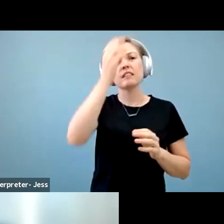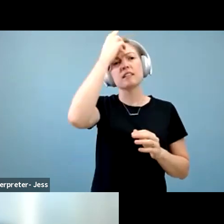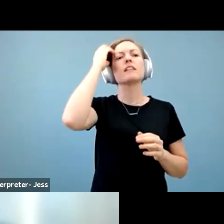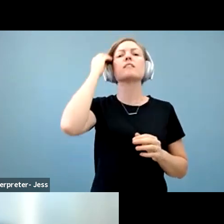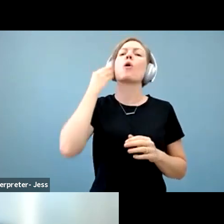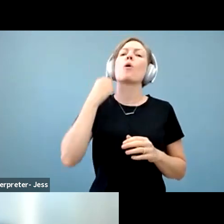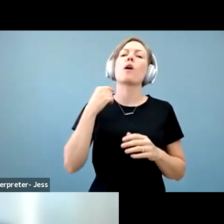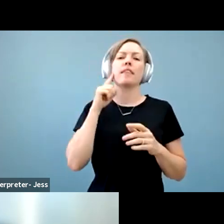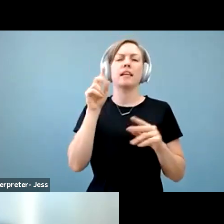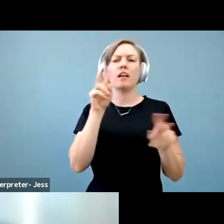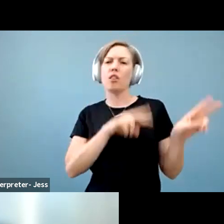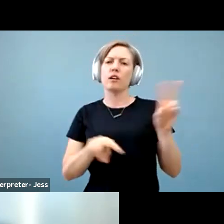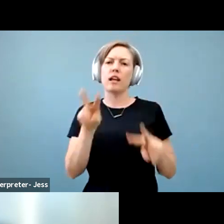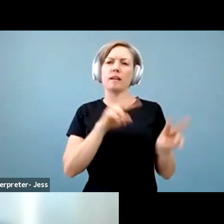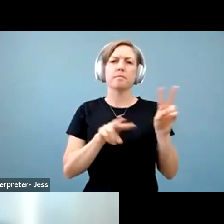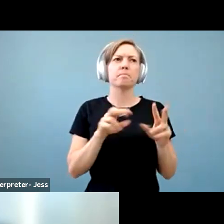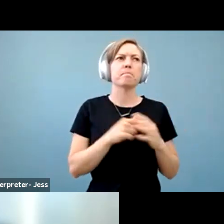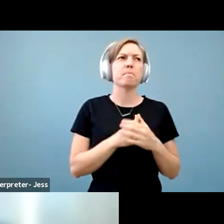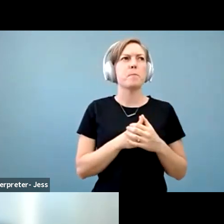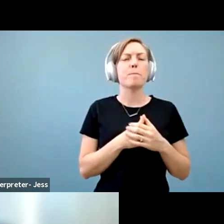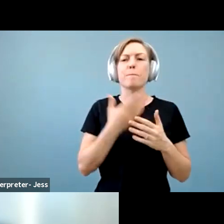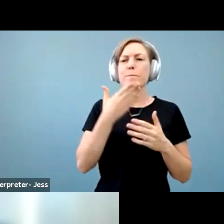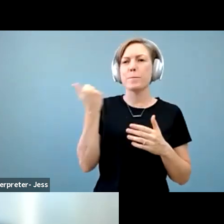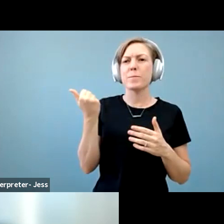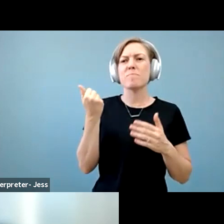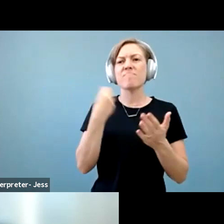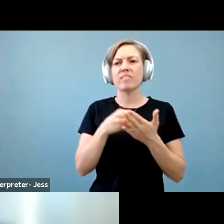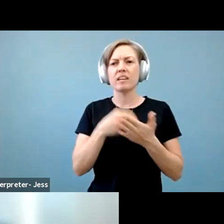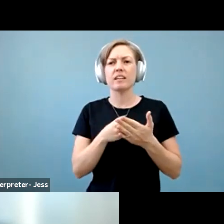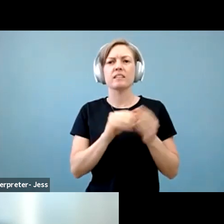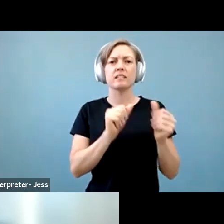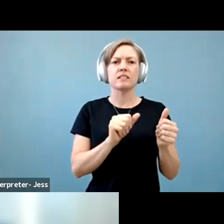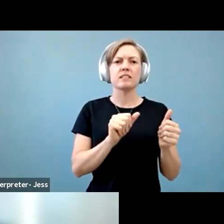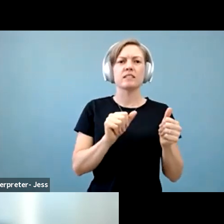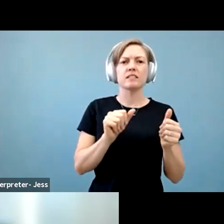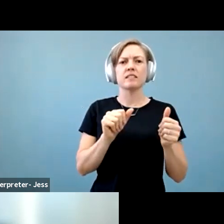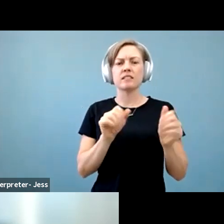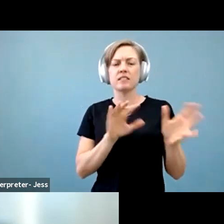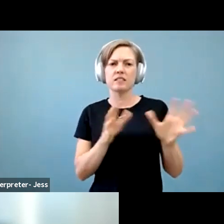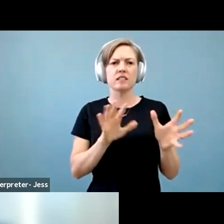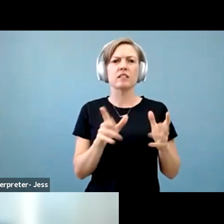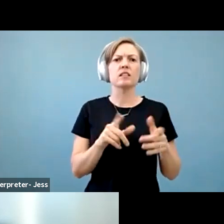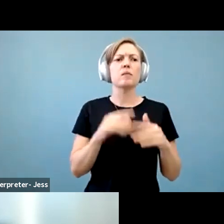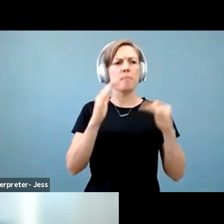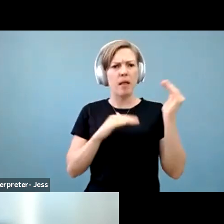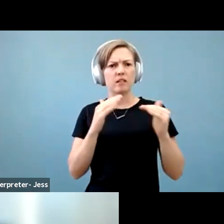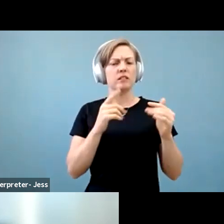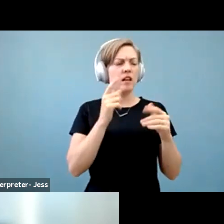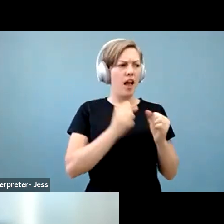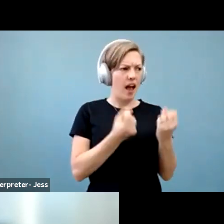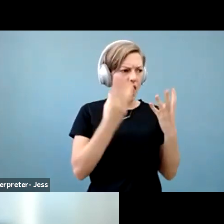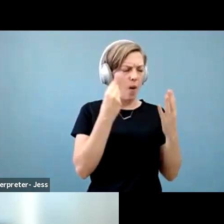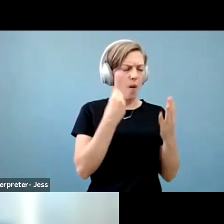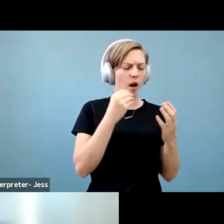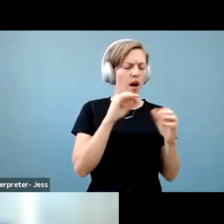that looking at better funding parity with how money